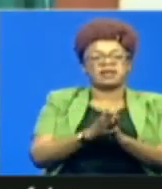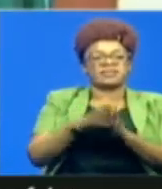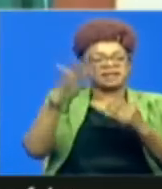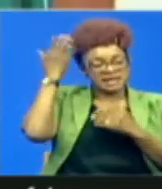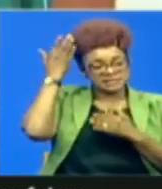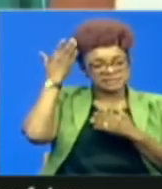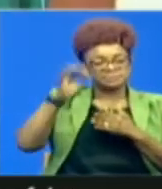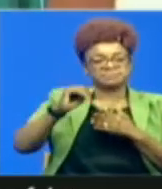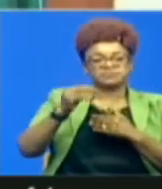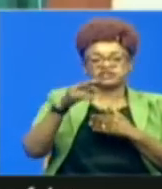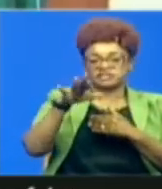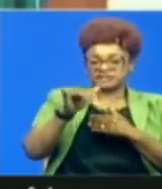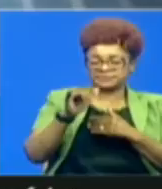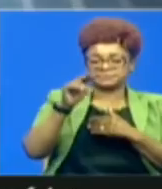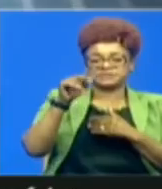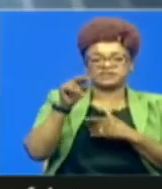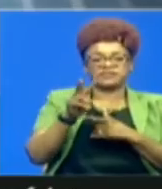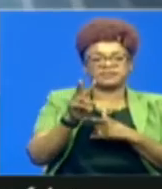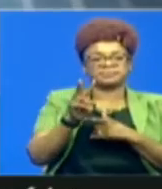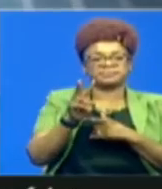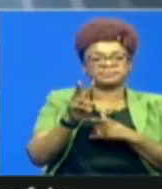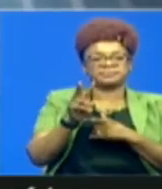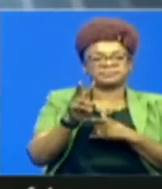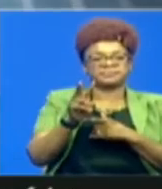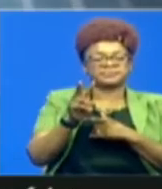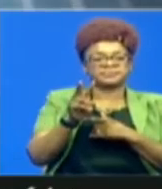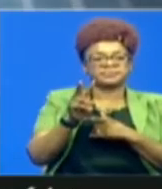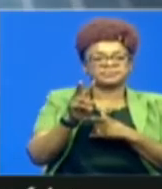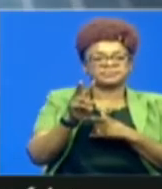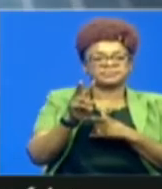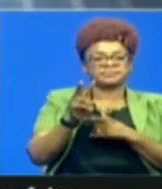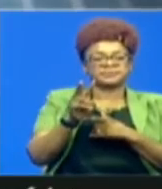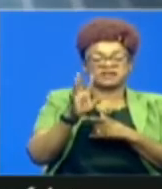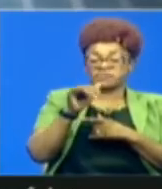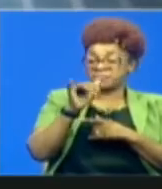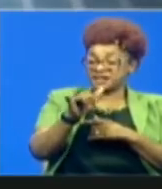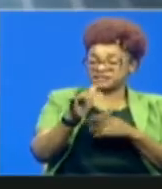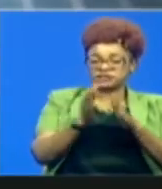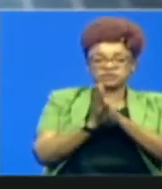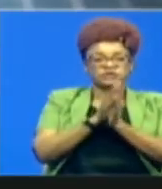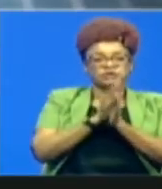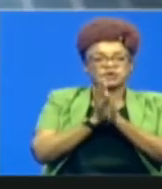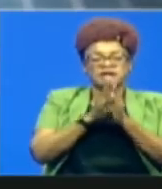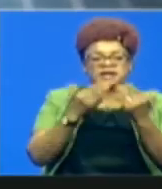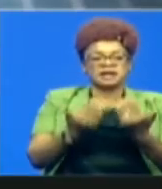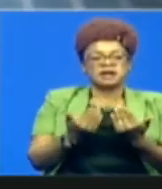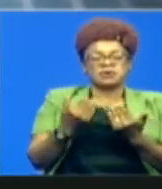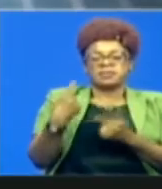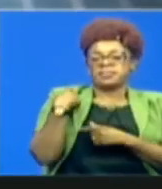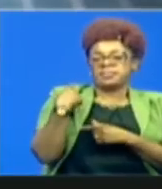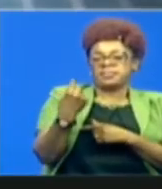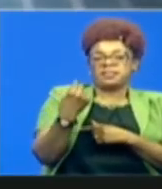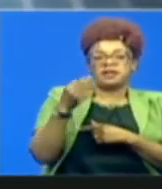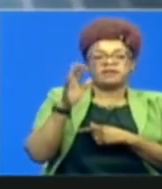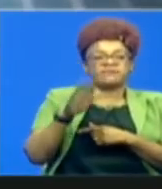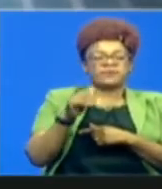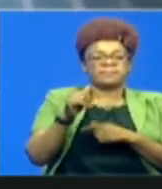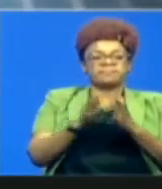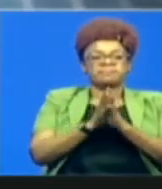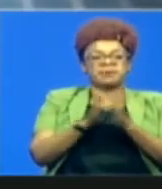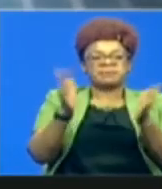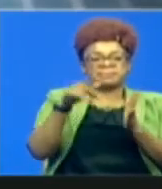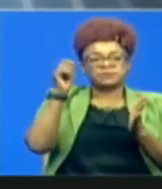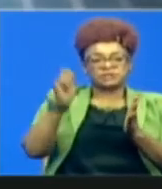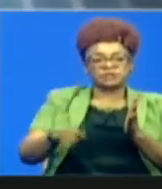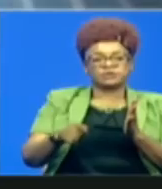Charity Mwangi, NTV. Right, from that story, let's bring you the latest from the Director of Public